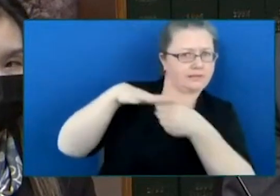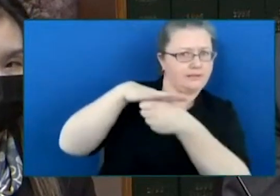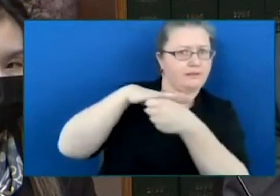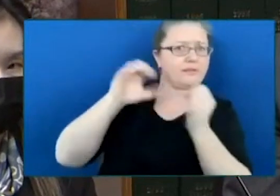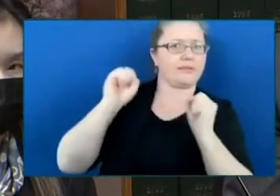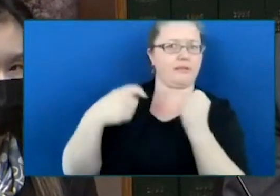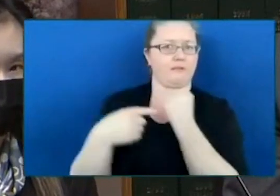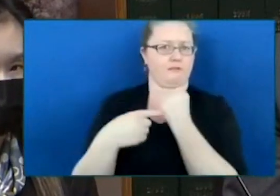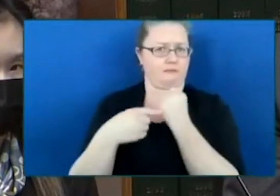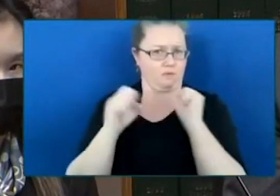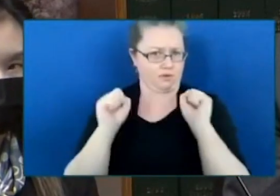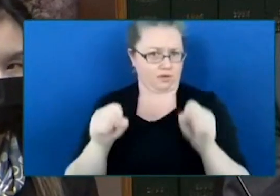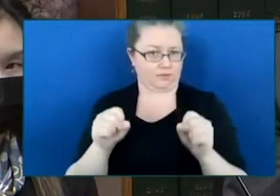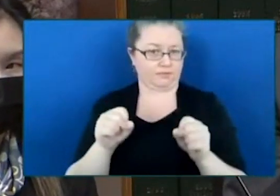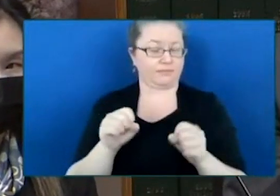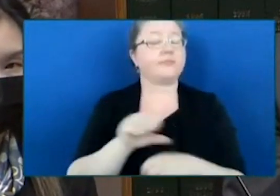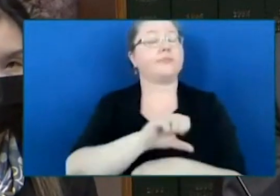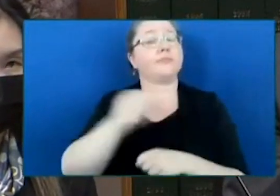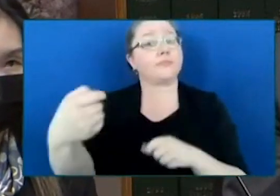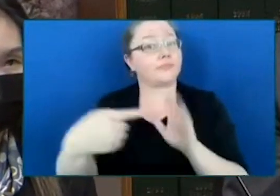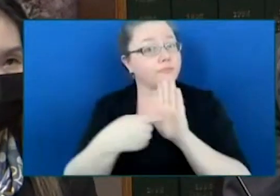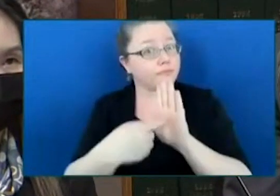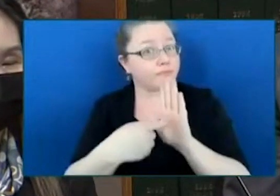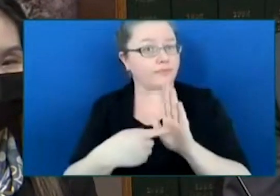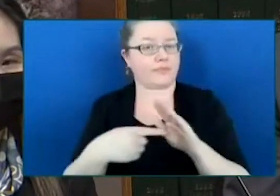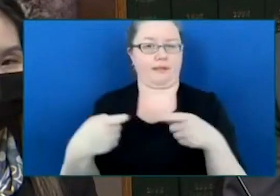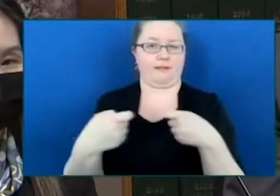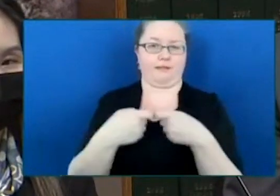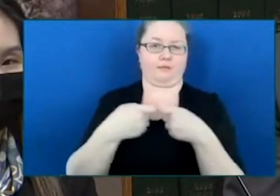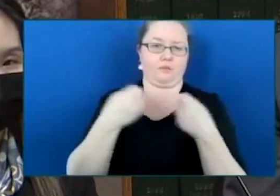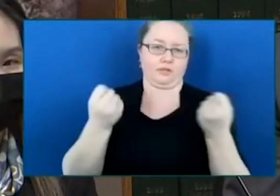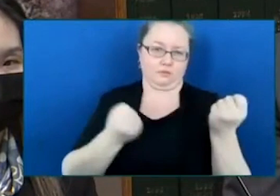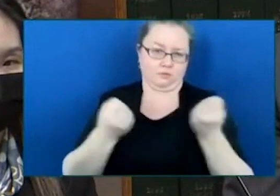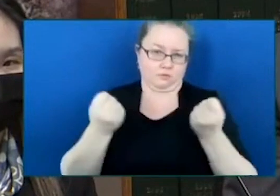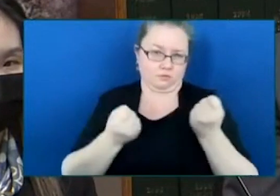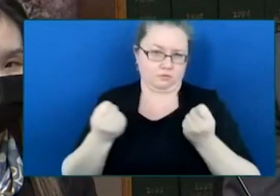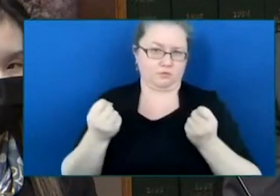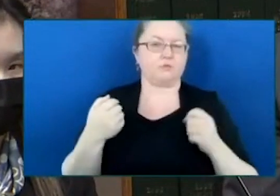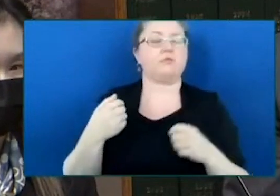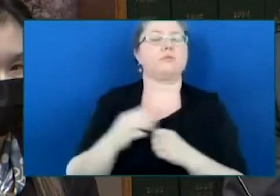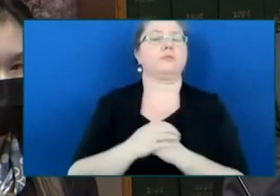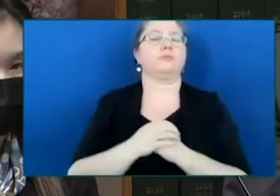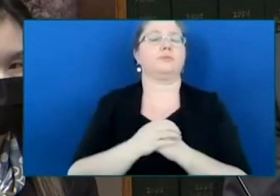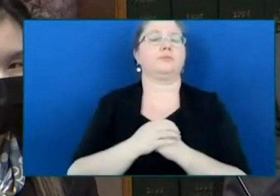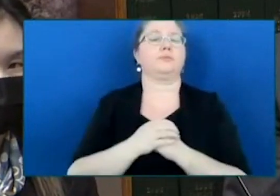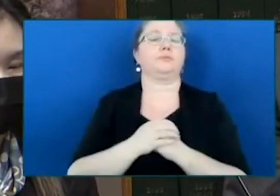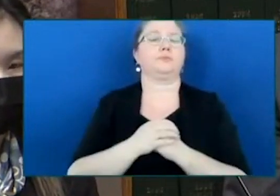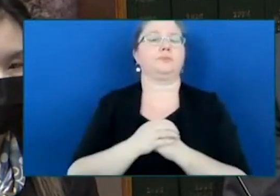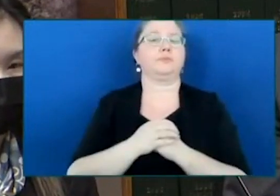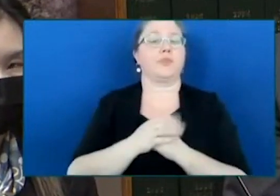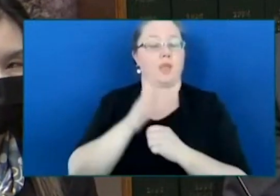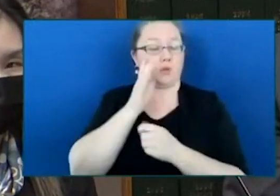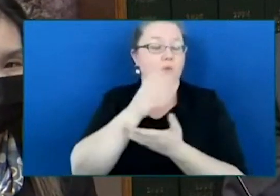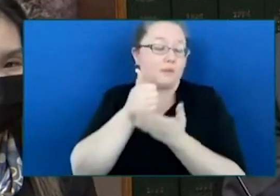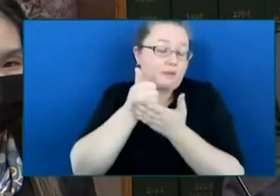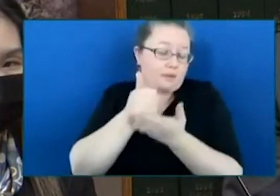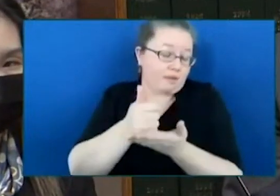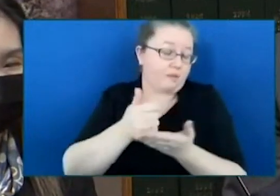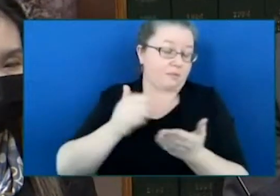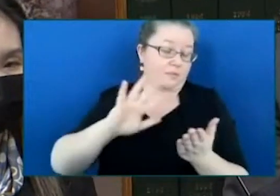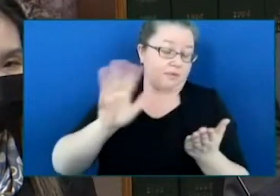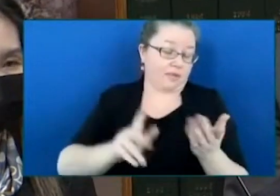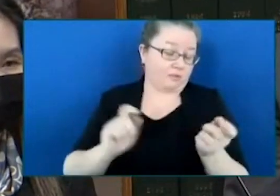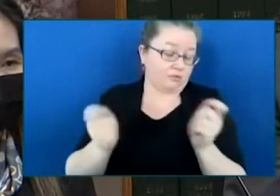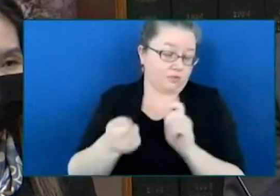Electric vehicles are another example of how we are making climate-smart decisions more affordable, Mr. Speaker. BC leads North America in the transition